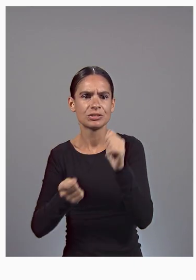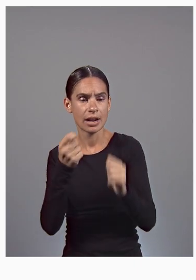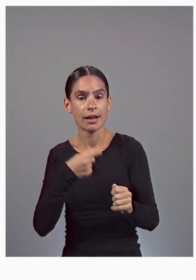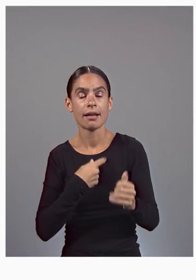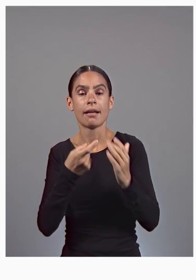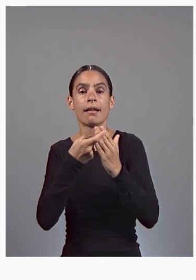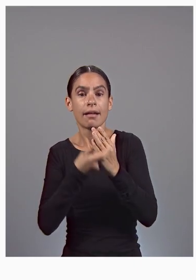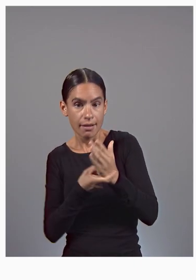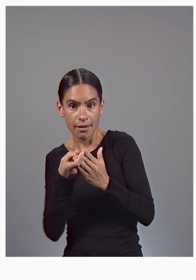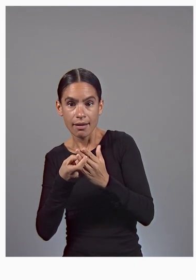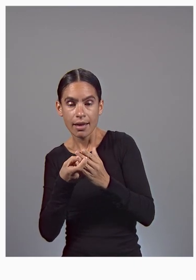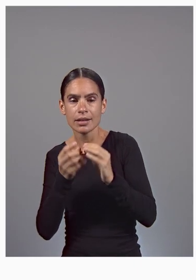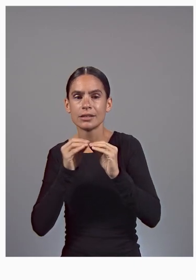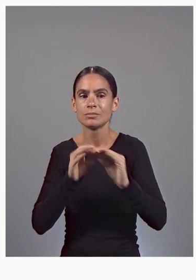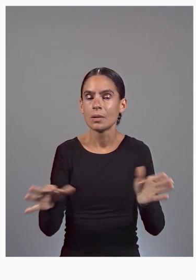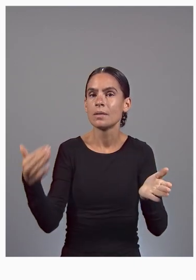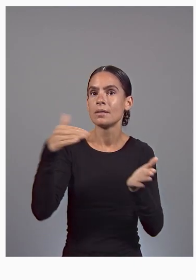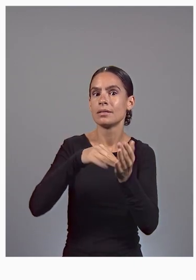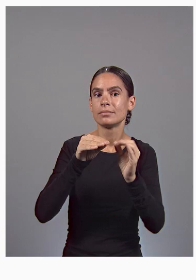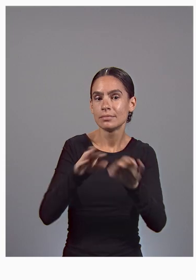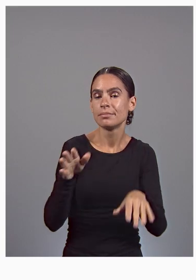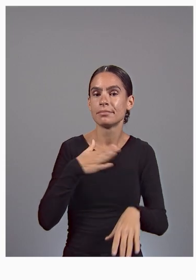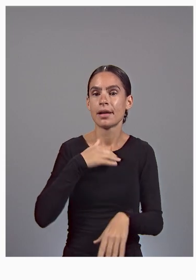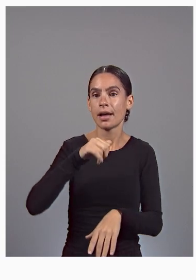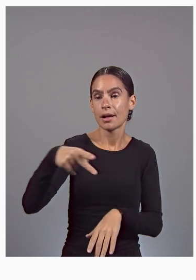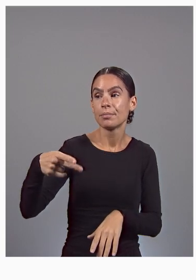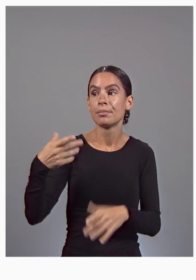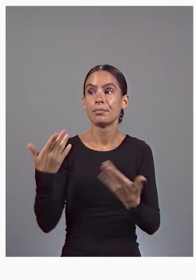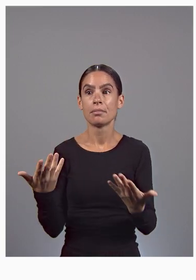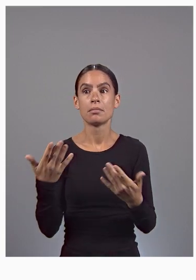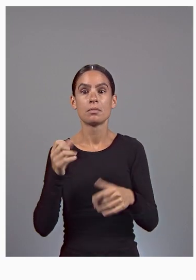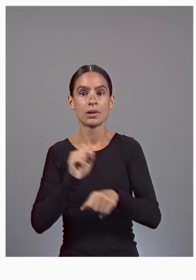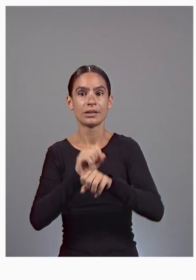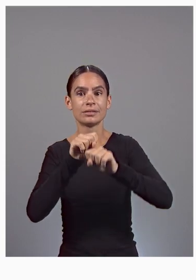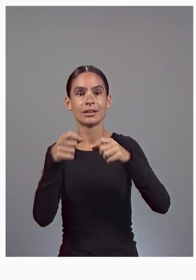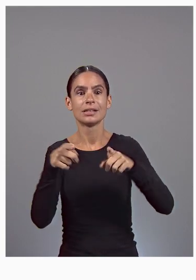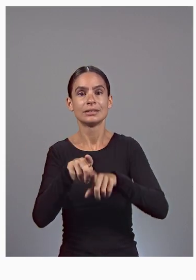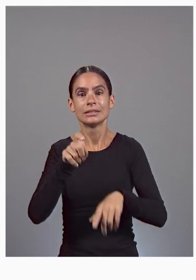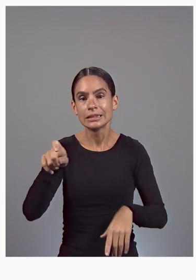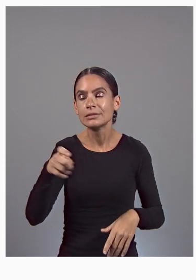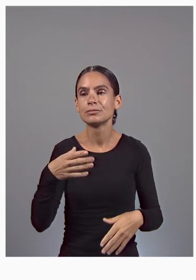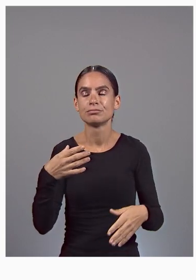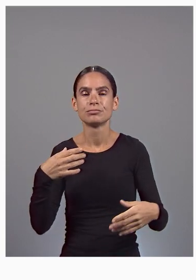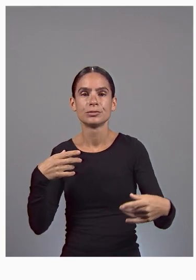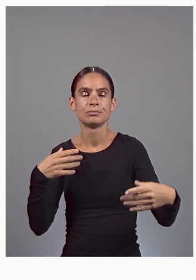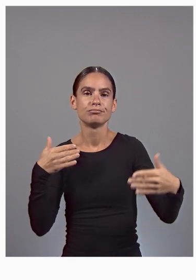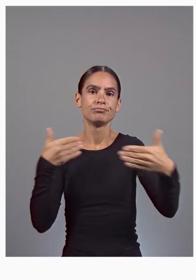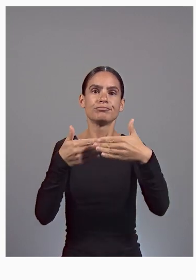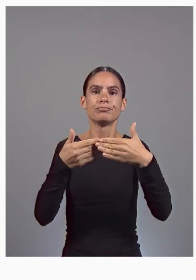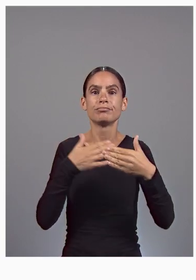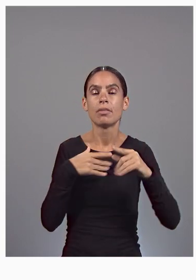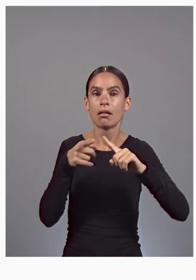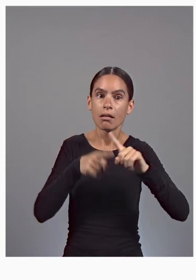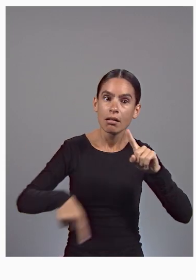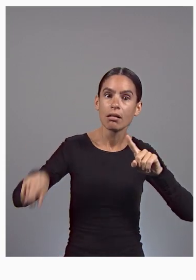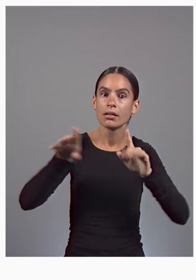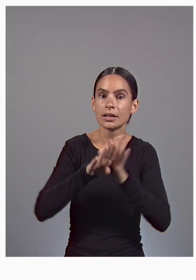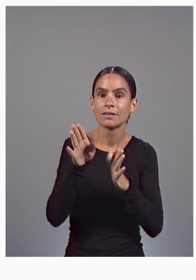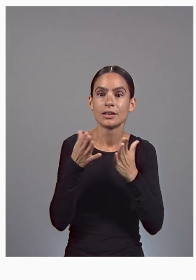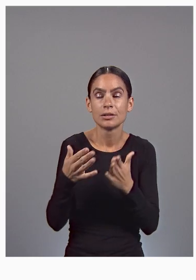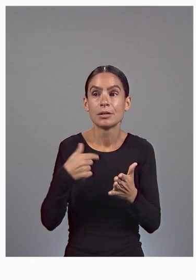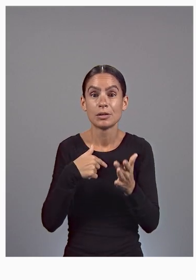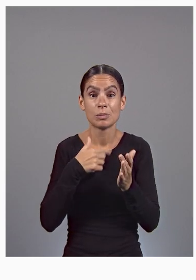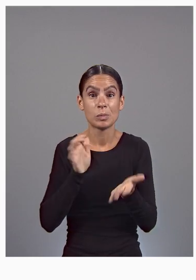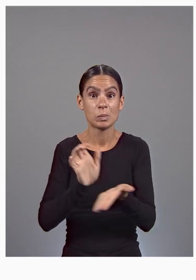app on my workstations as needed. This shortens my dev loop and makes me more productive. So when I push my changes, because I'm happy with